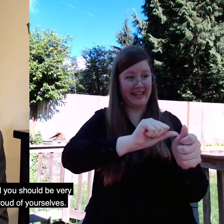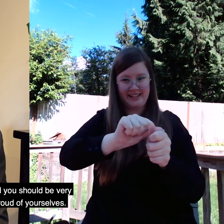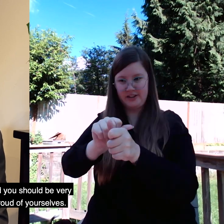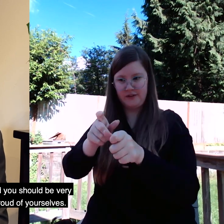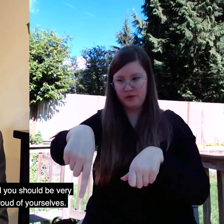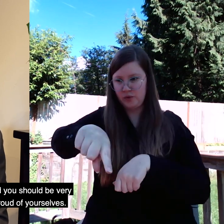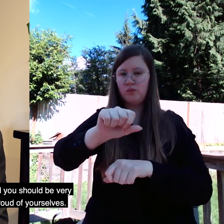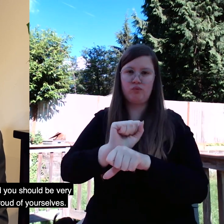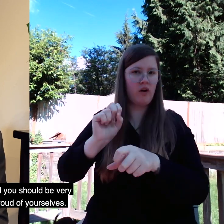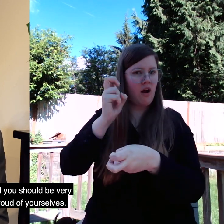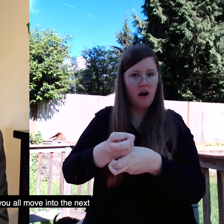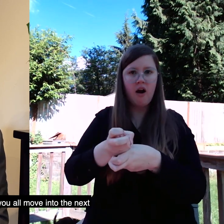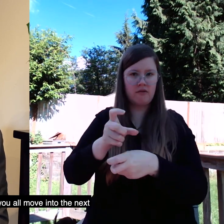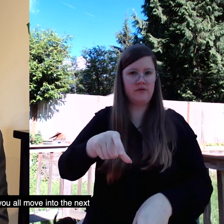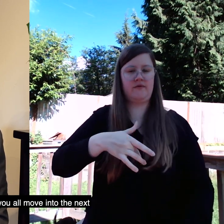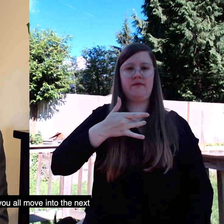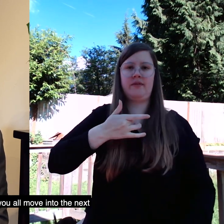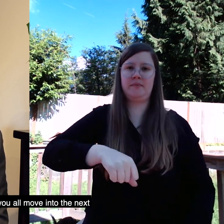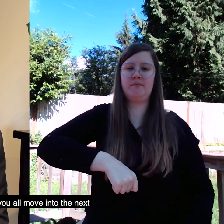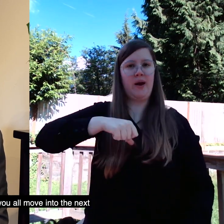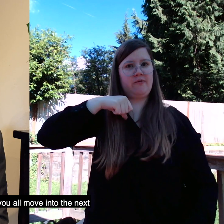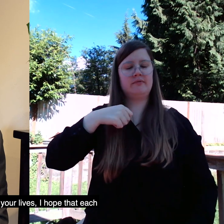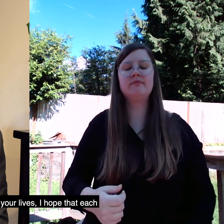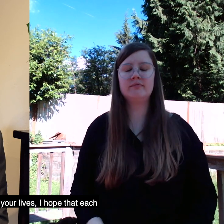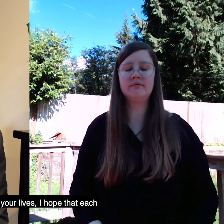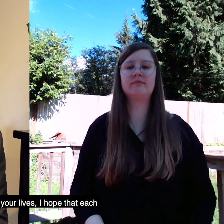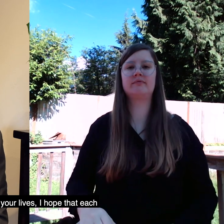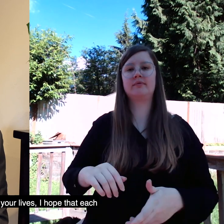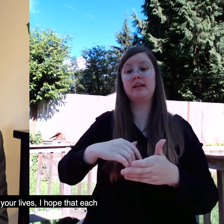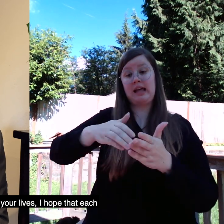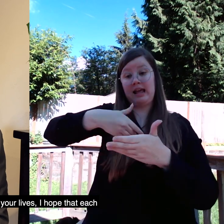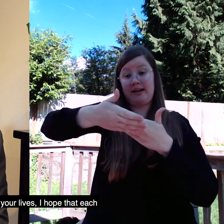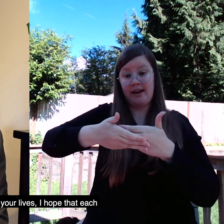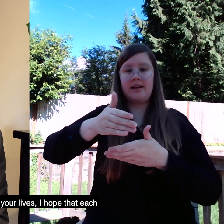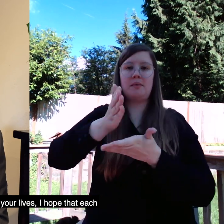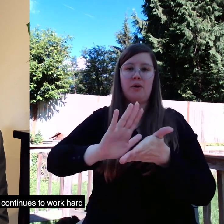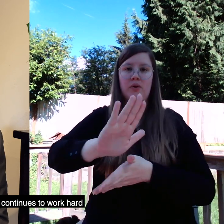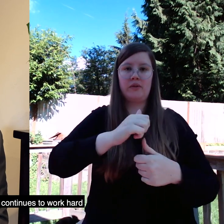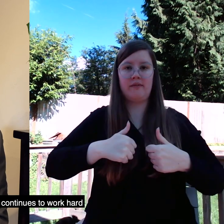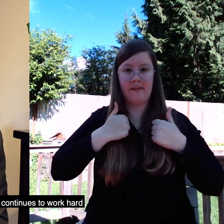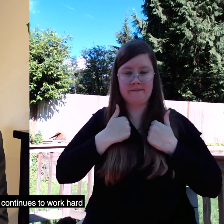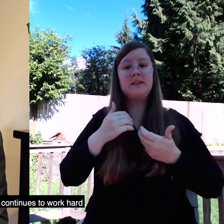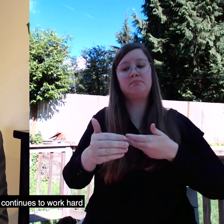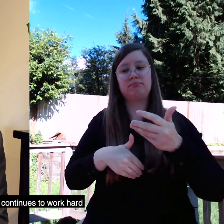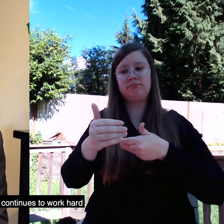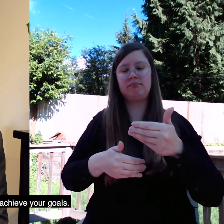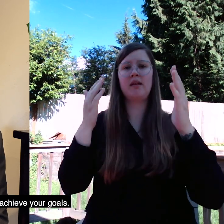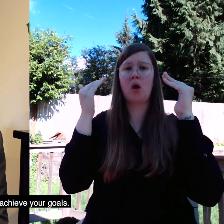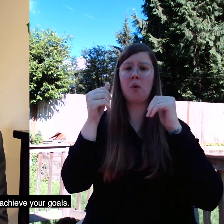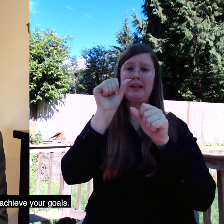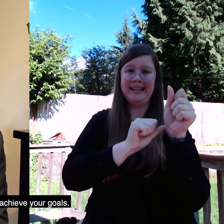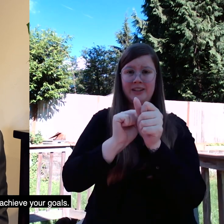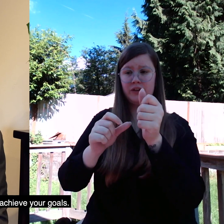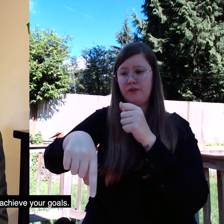should be very proud of yourselves. And as you all move into the next chapter of your lives, I hope that each of you continues to work hard